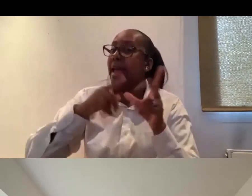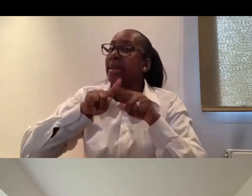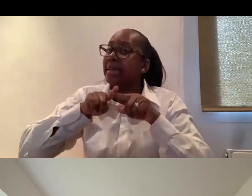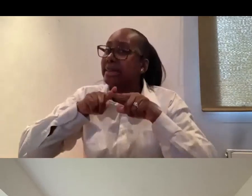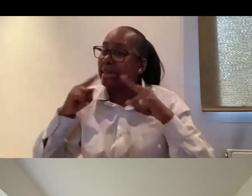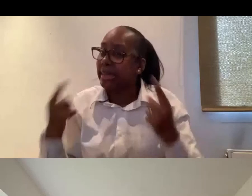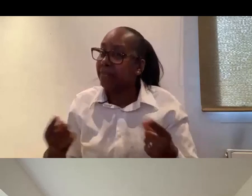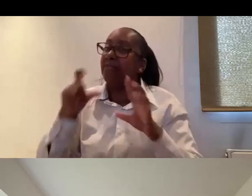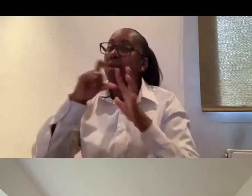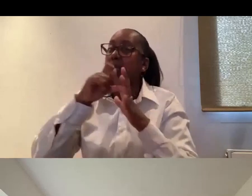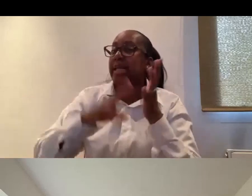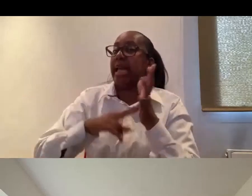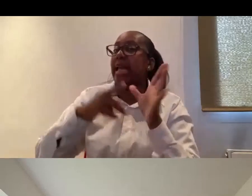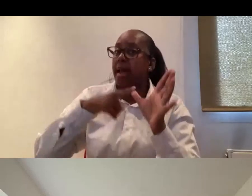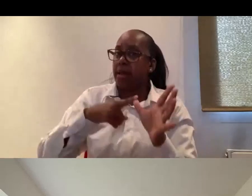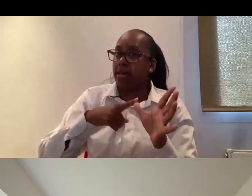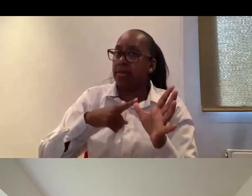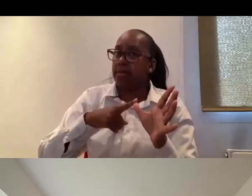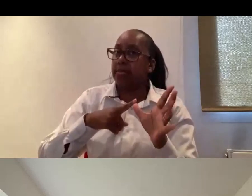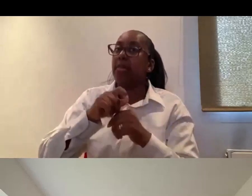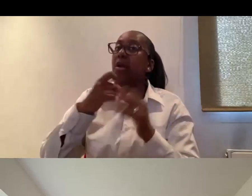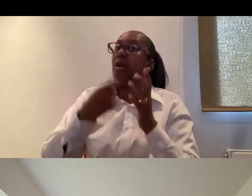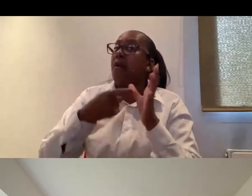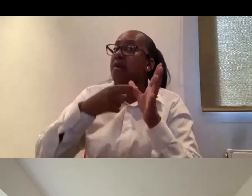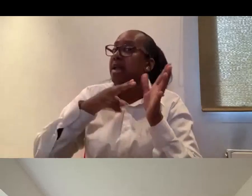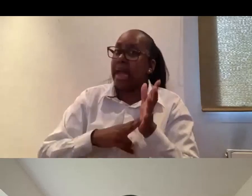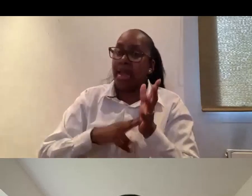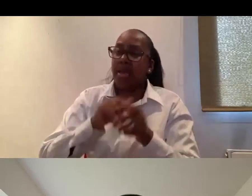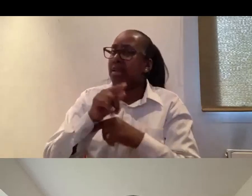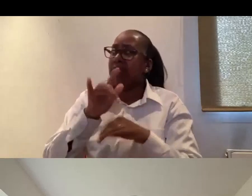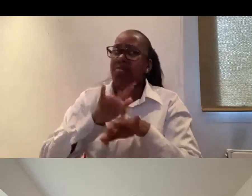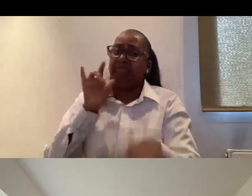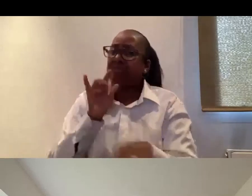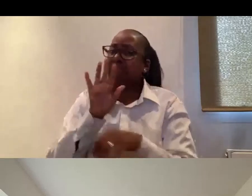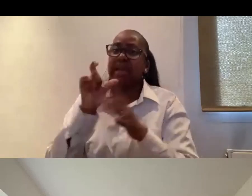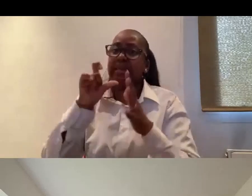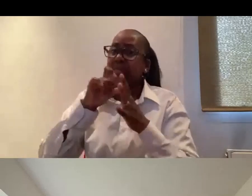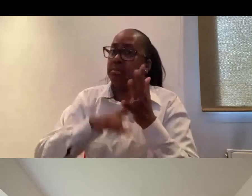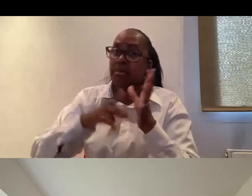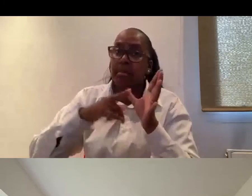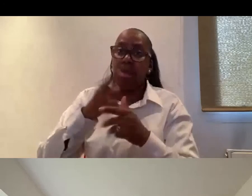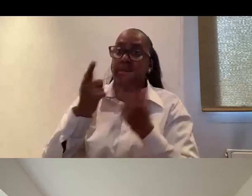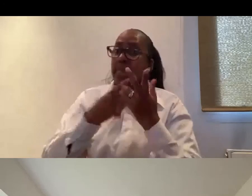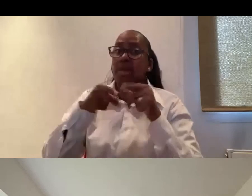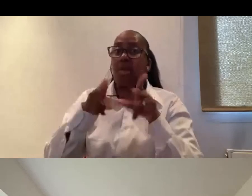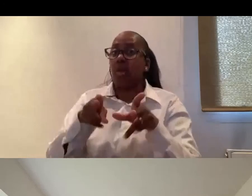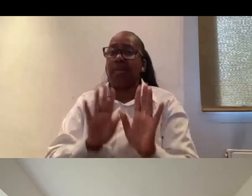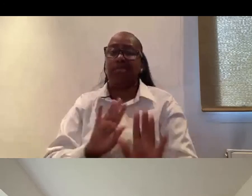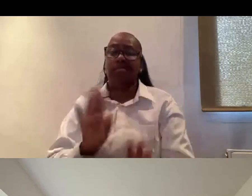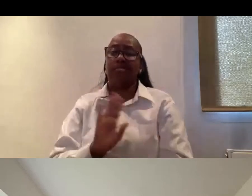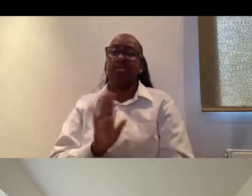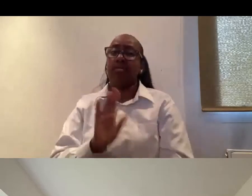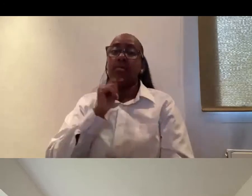from DNA, and RNA does not affect DNA in any way, shape or form.